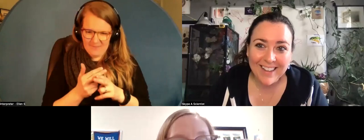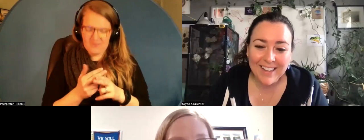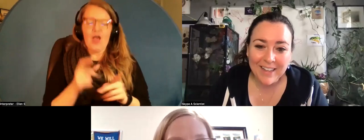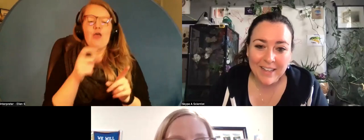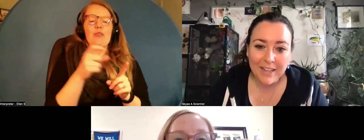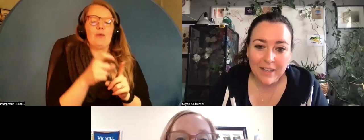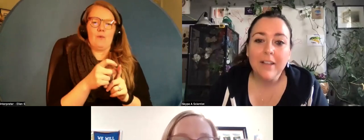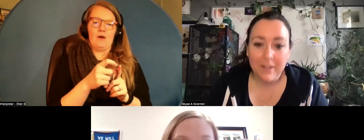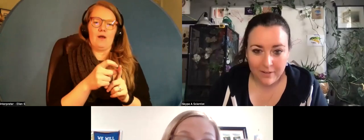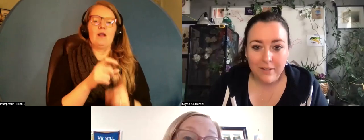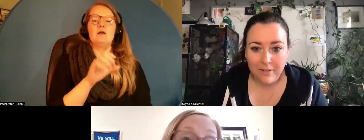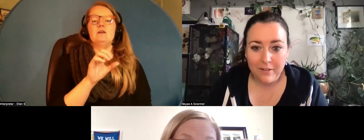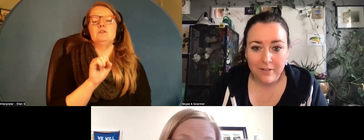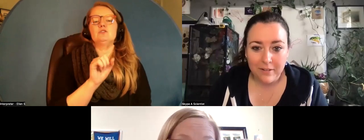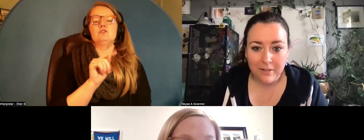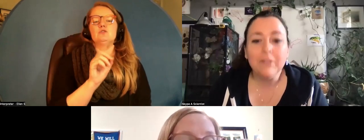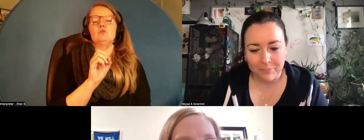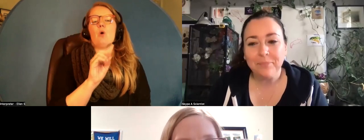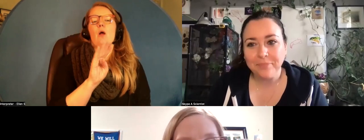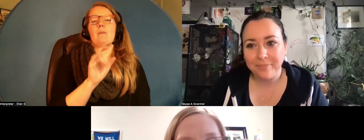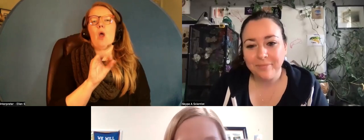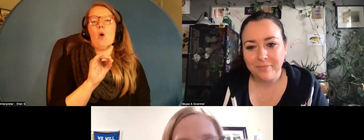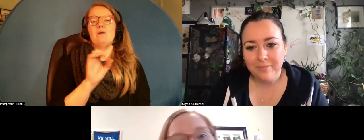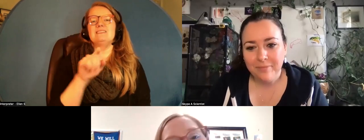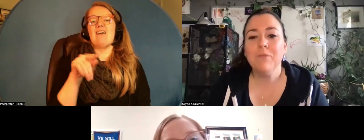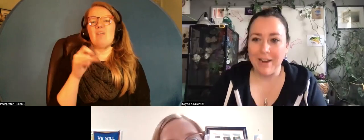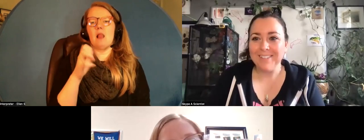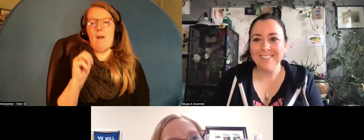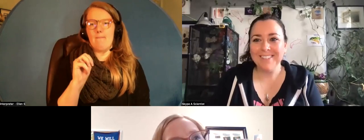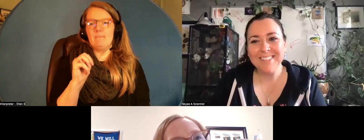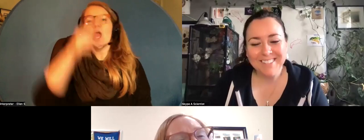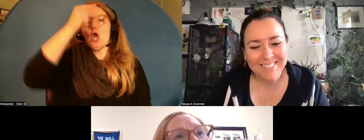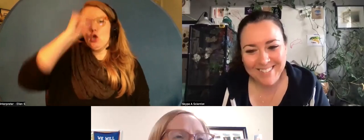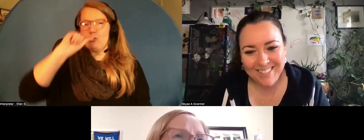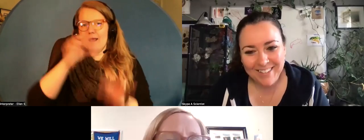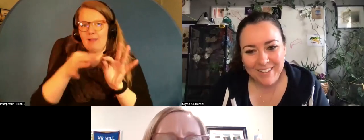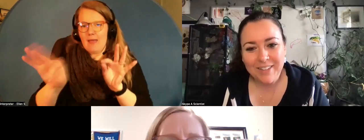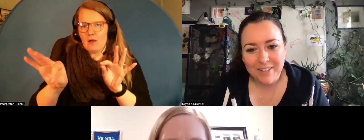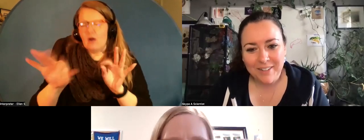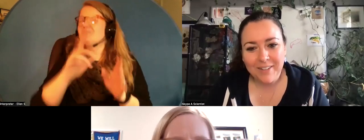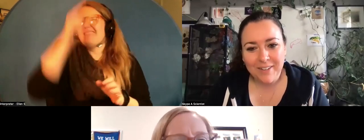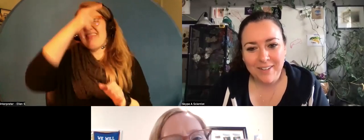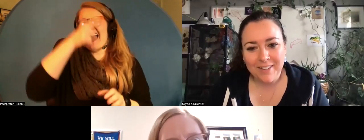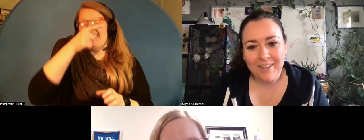is Stoibocephalum, which means pillow head in Greek. So or Latin. It's a